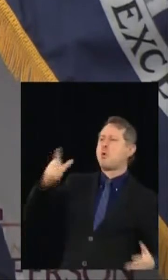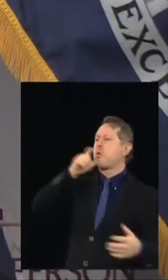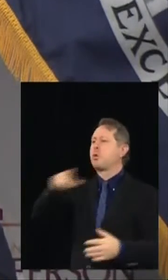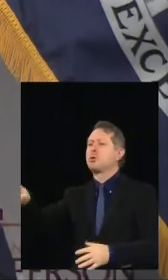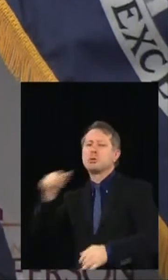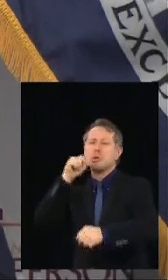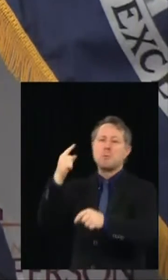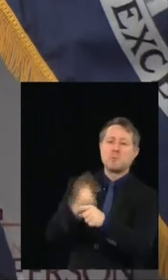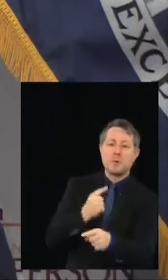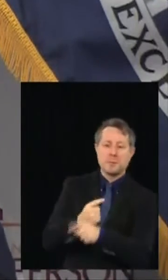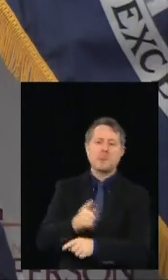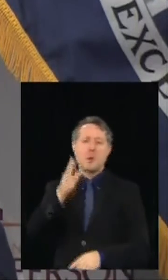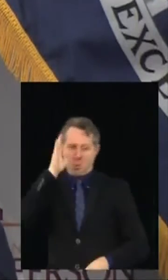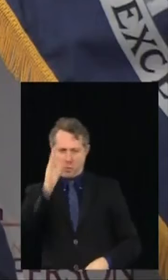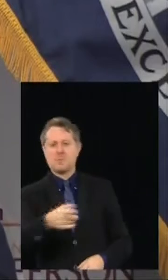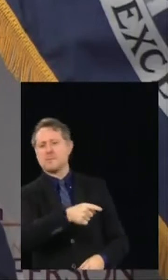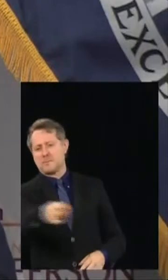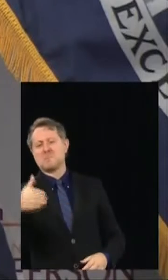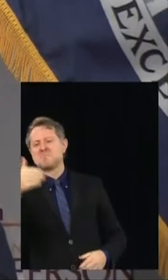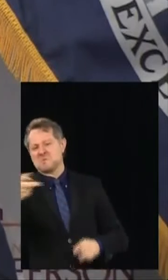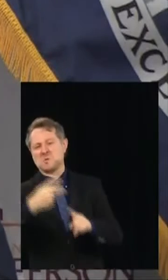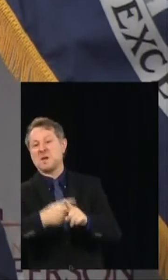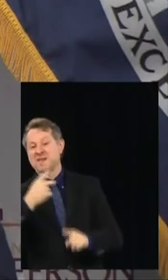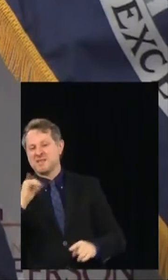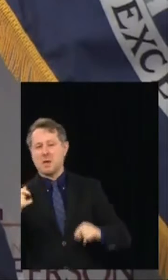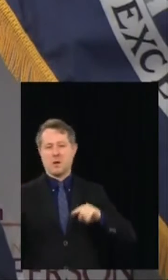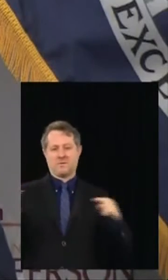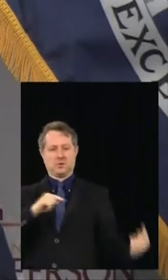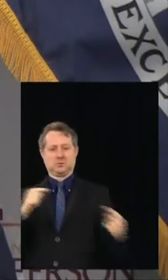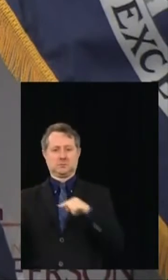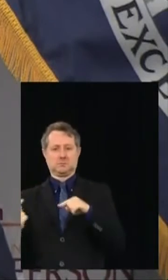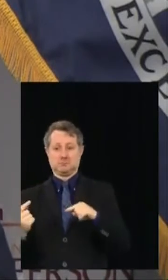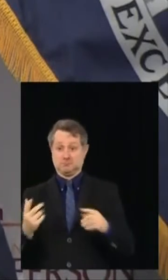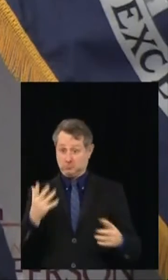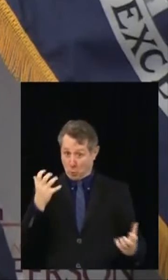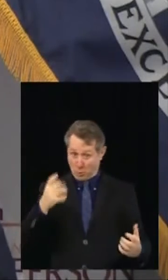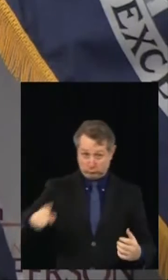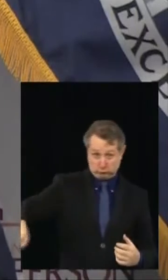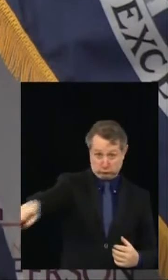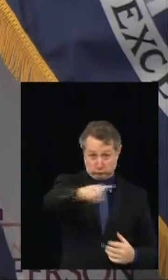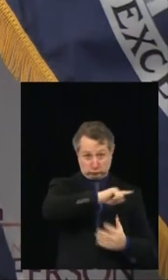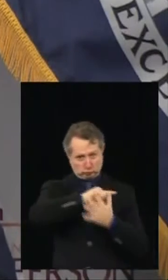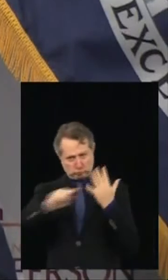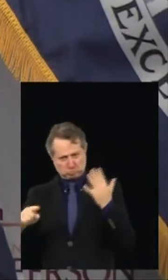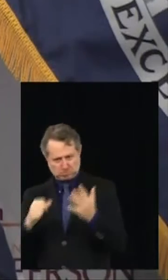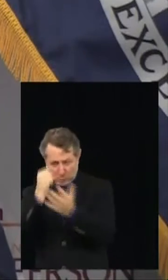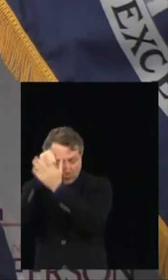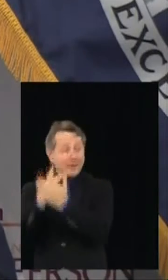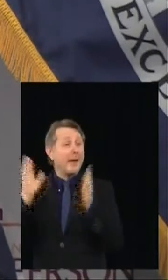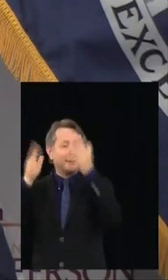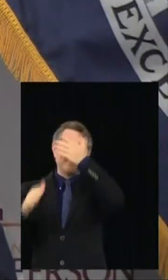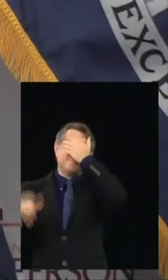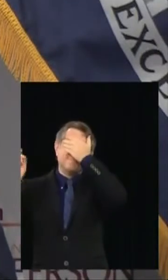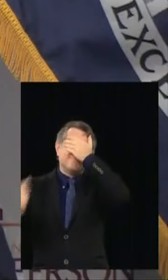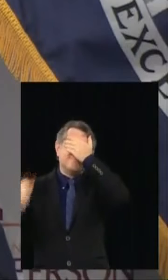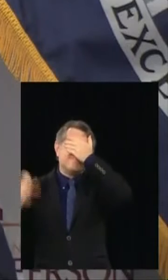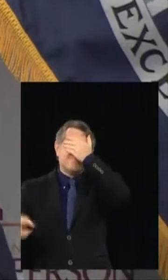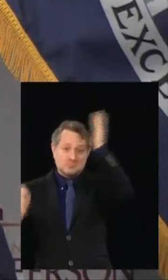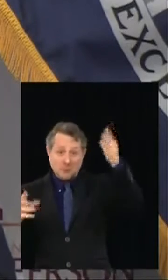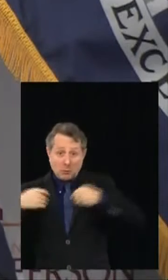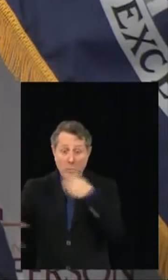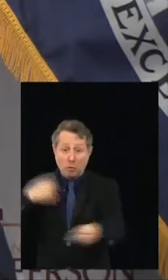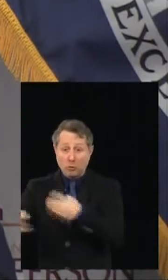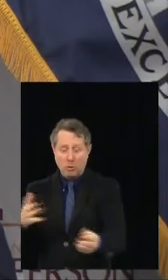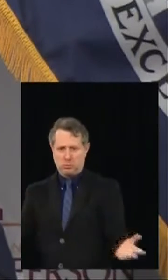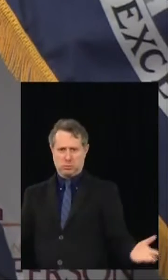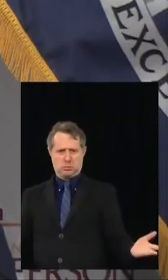inappropriately. So that's the tension. You want to get everybody processed, but you don't want to give funds to people who don't meet